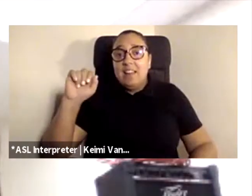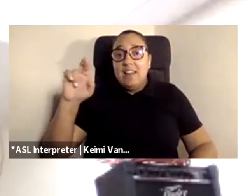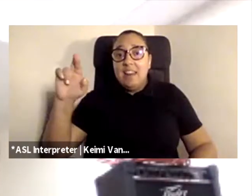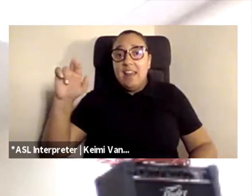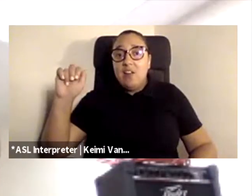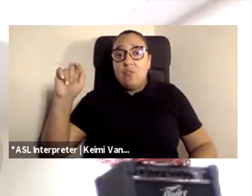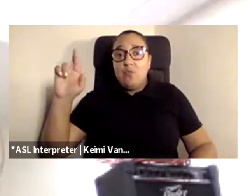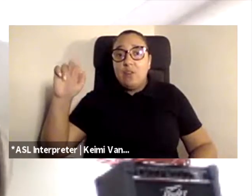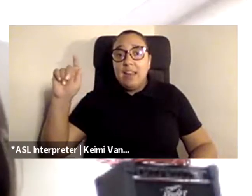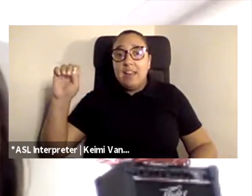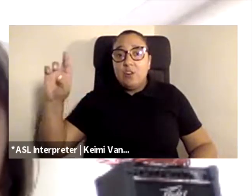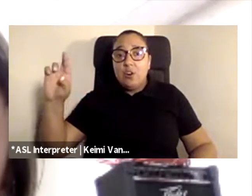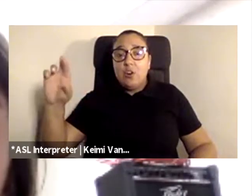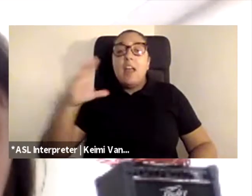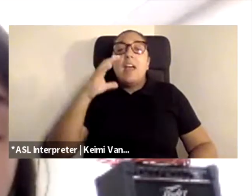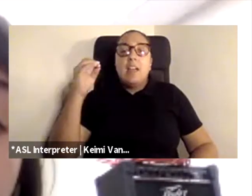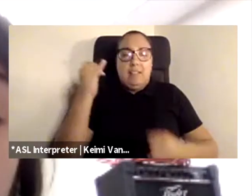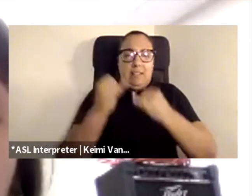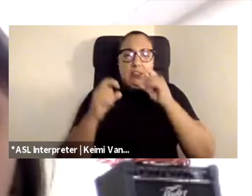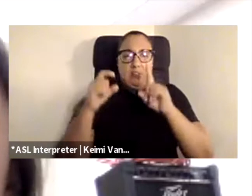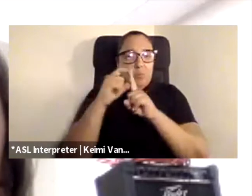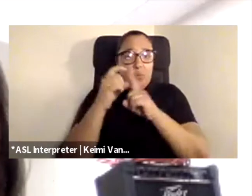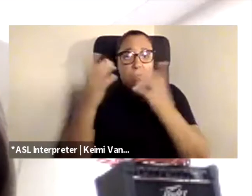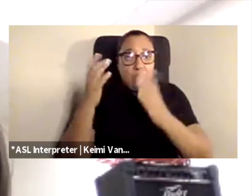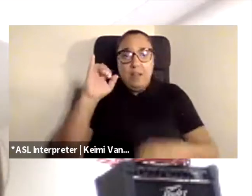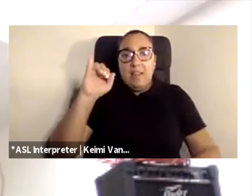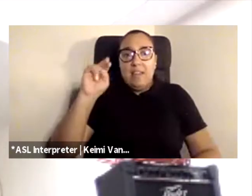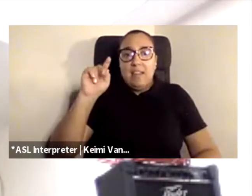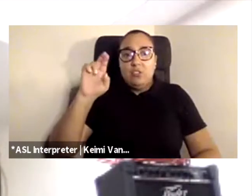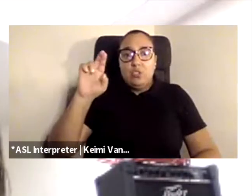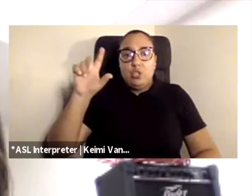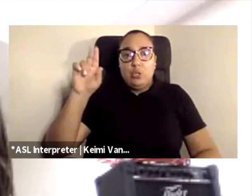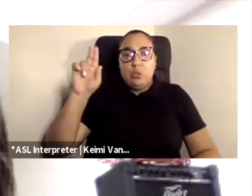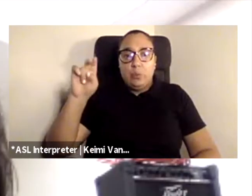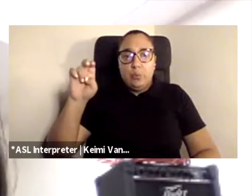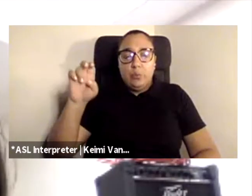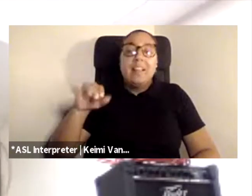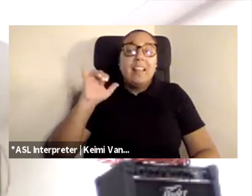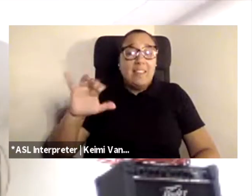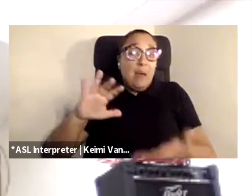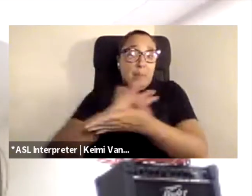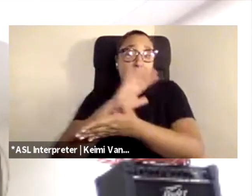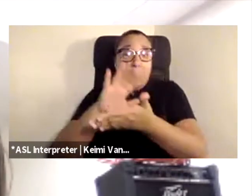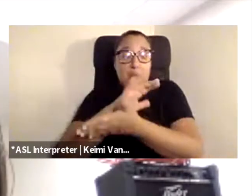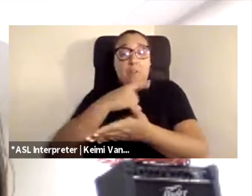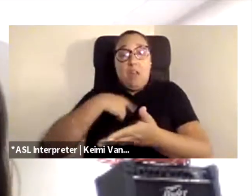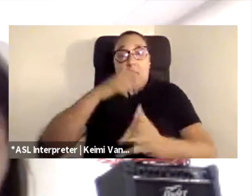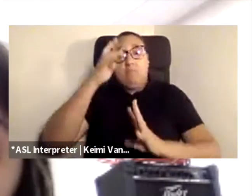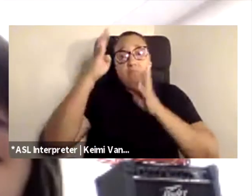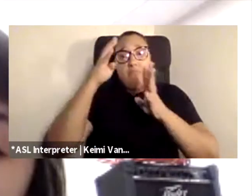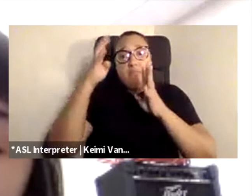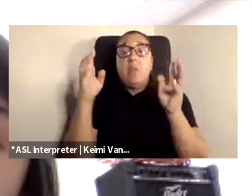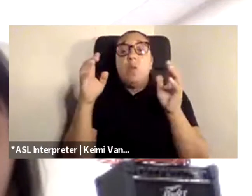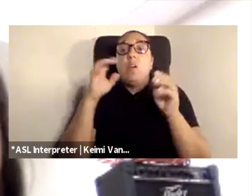paper was created from pieces of my research and development process for which included